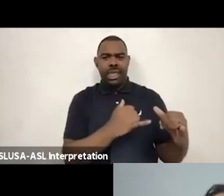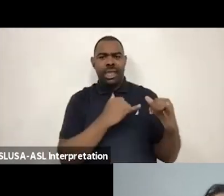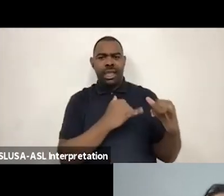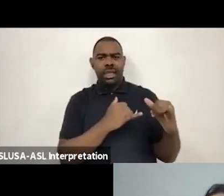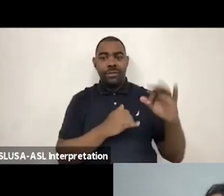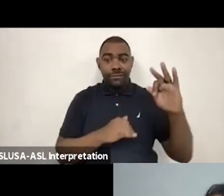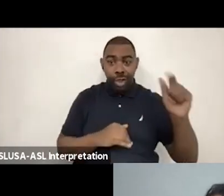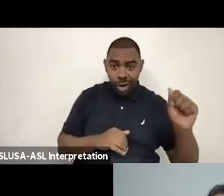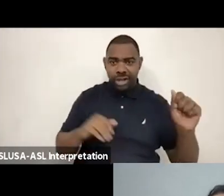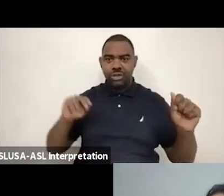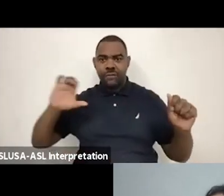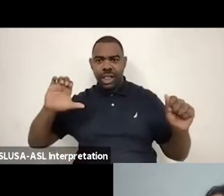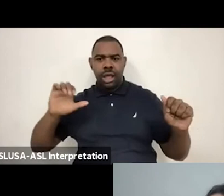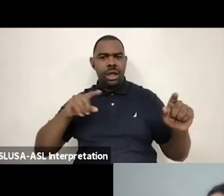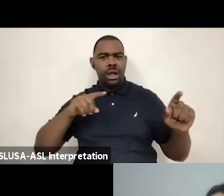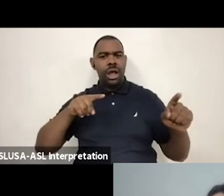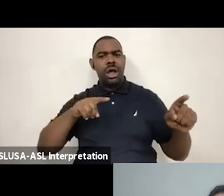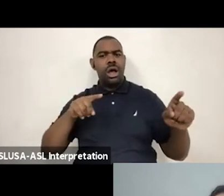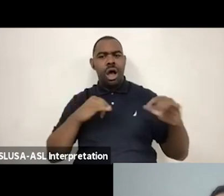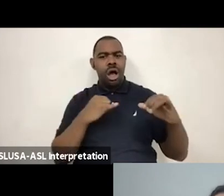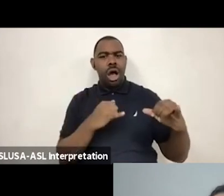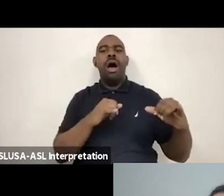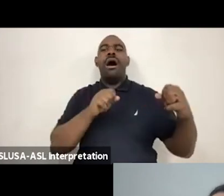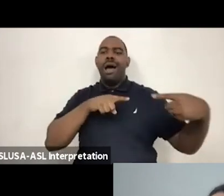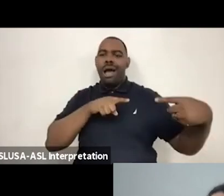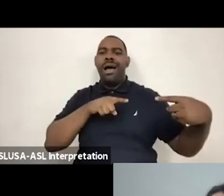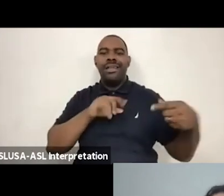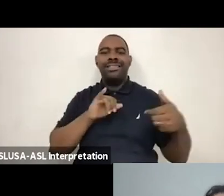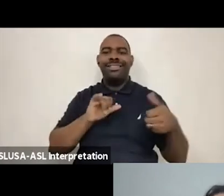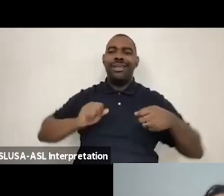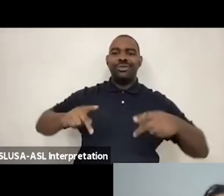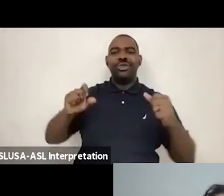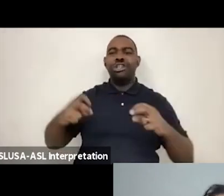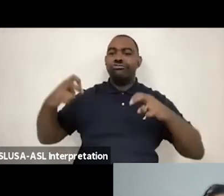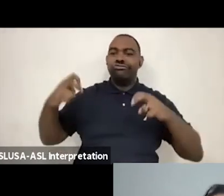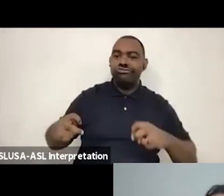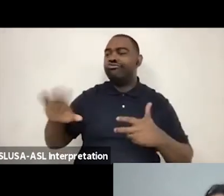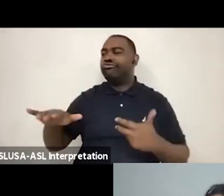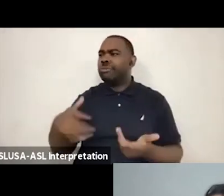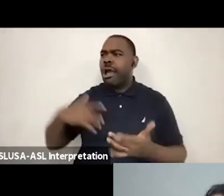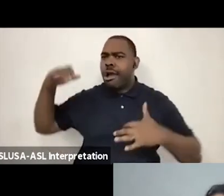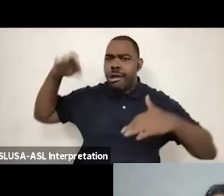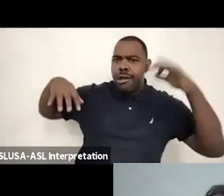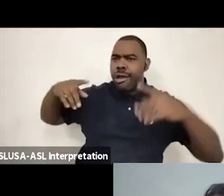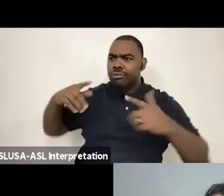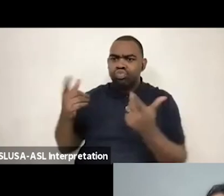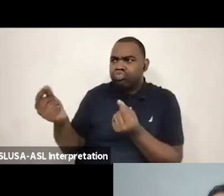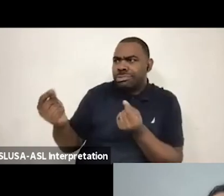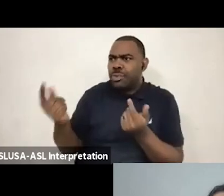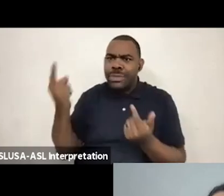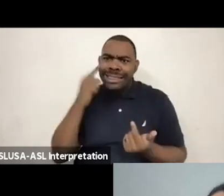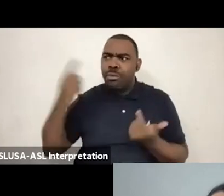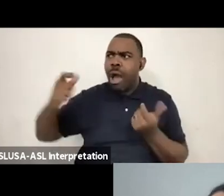issues as organizations and within the communities that we are working with. So the opportunity to just like sit down and brainstorm with